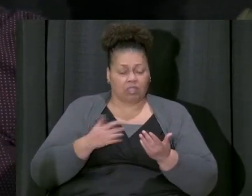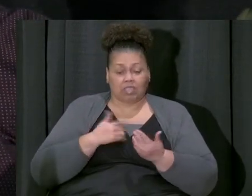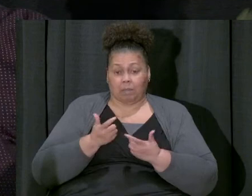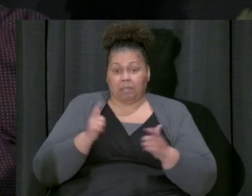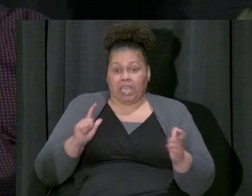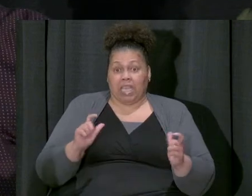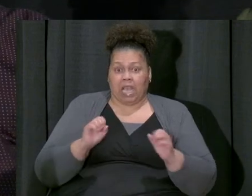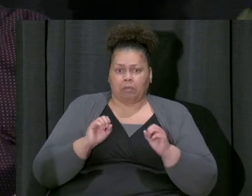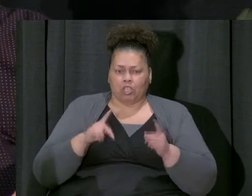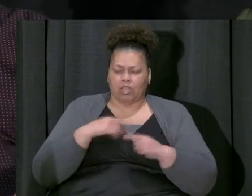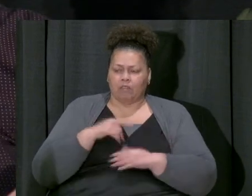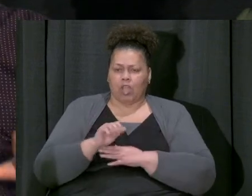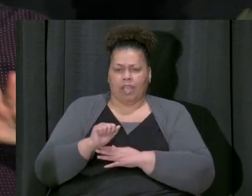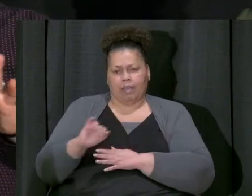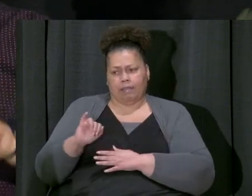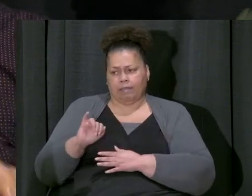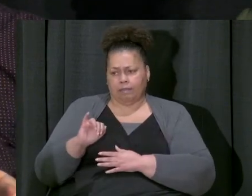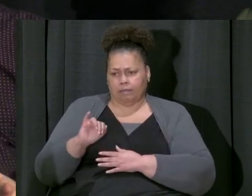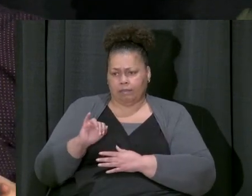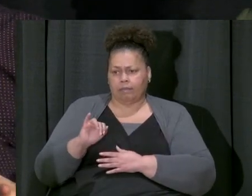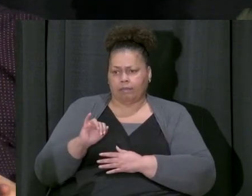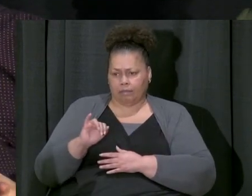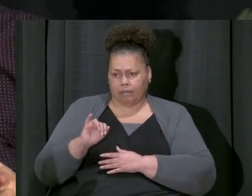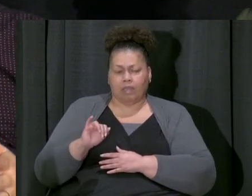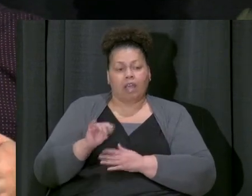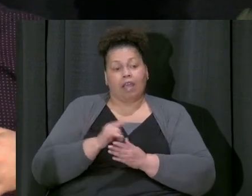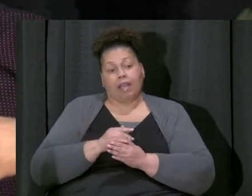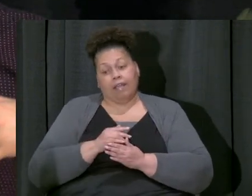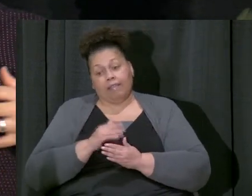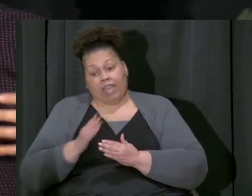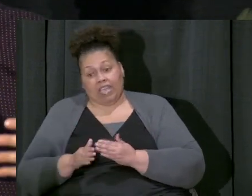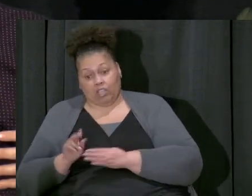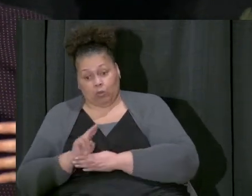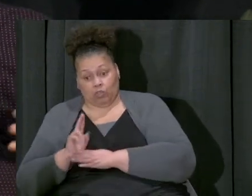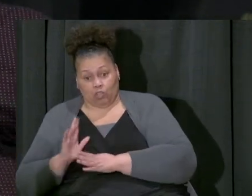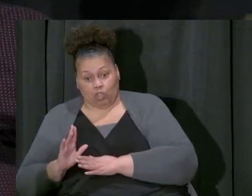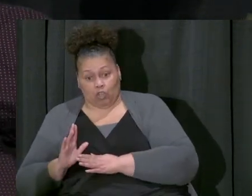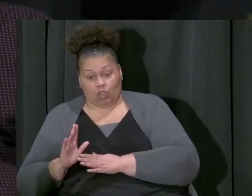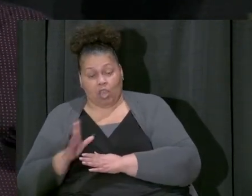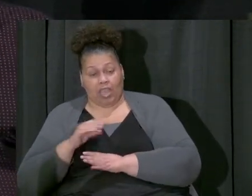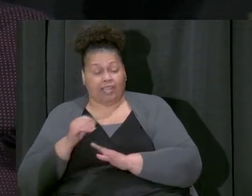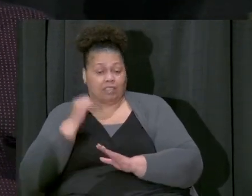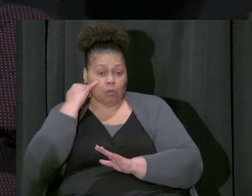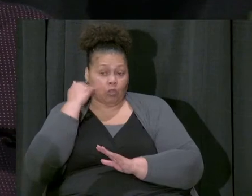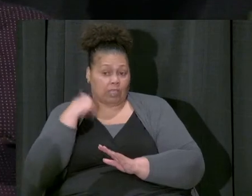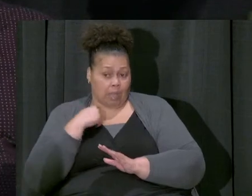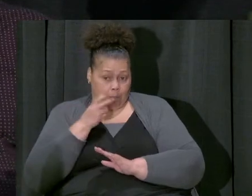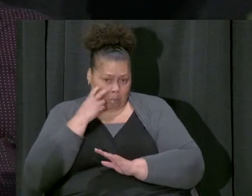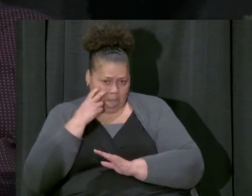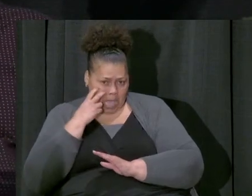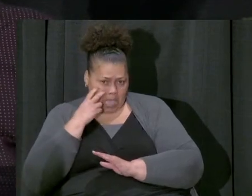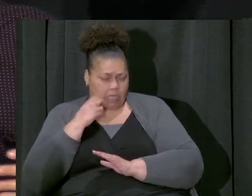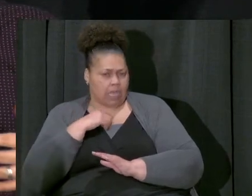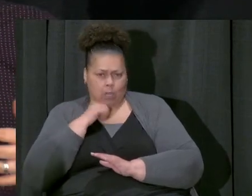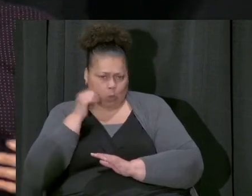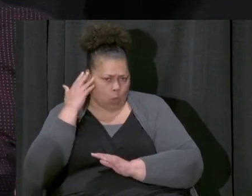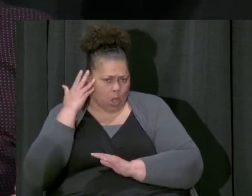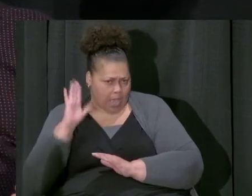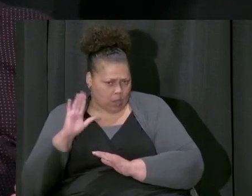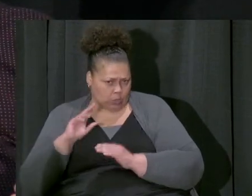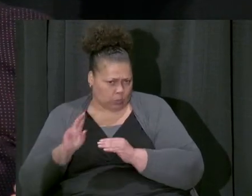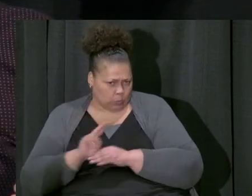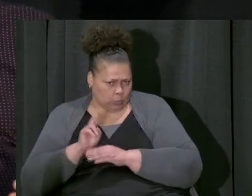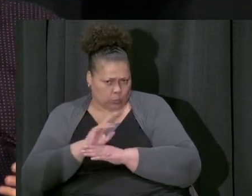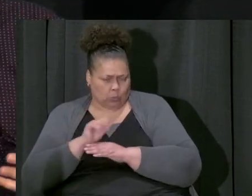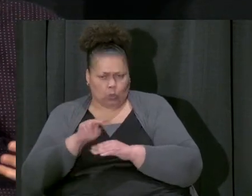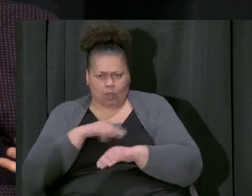here, both in terms of the end-user side, as, you know, let's say I'm blind, I don't know how to use a normal screen reader, maybe I can